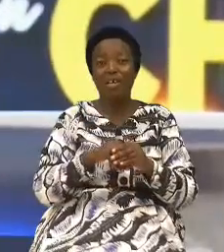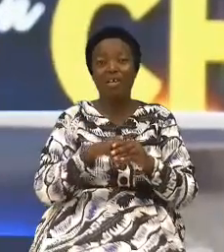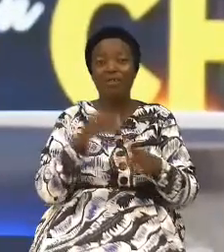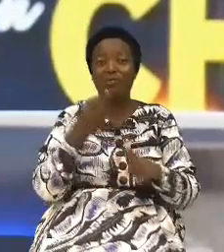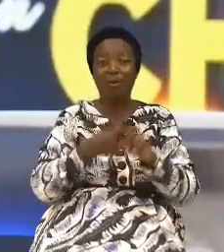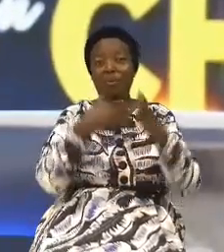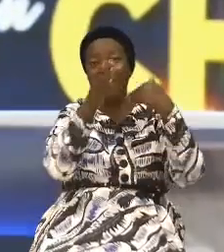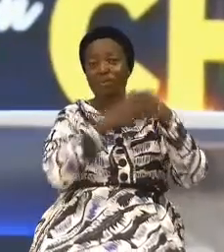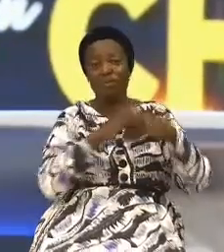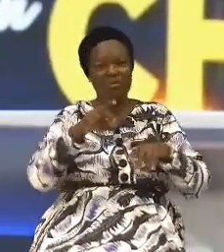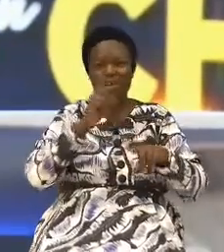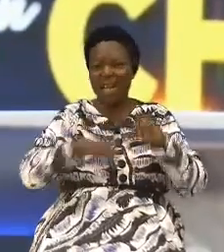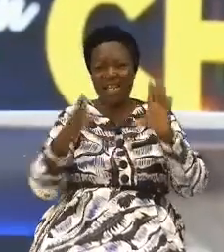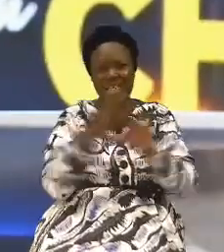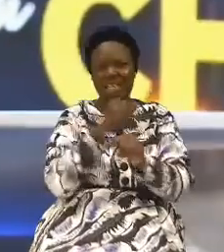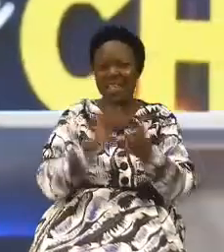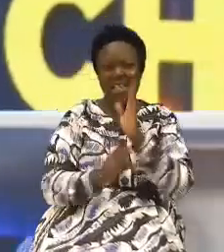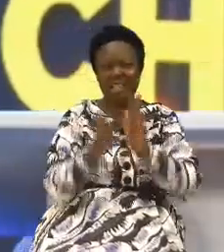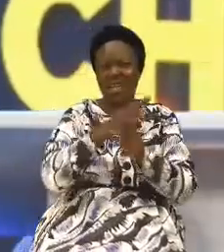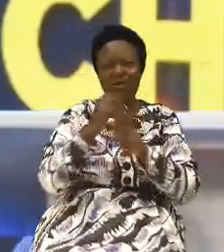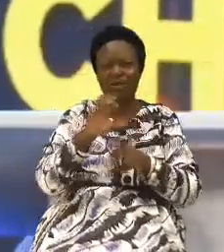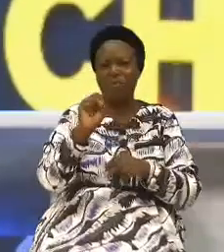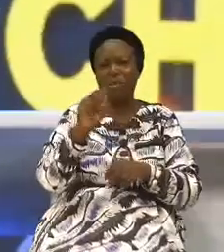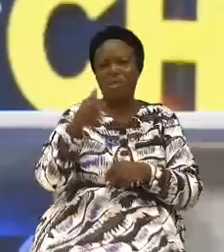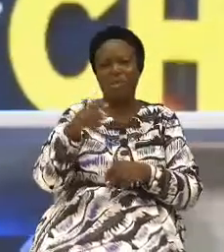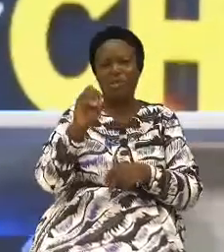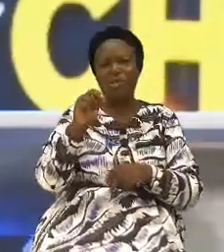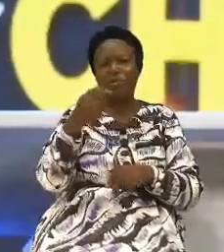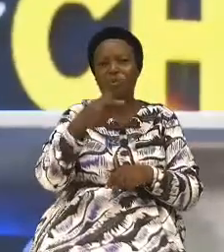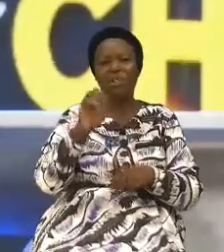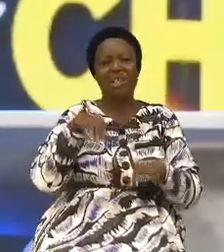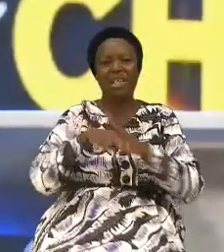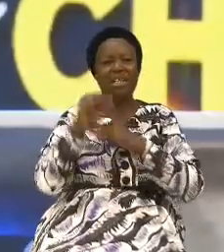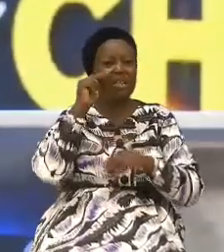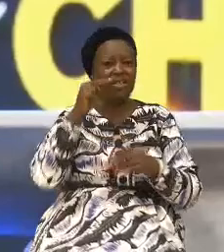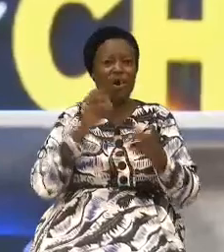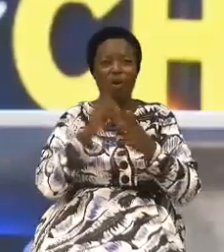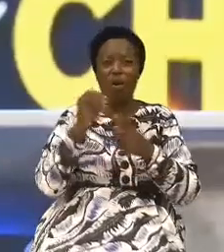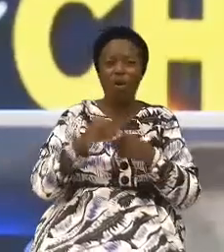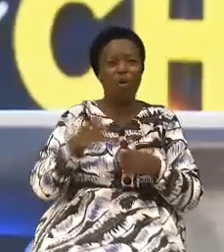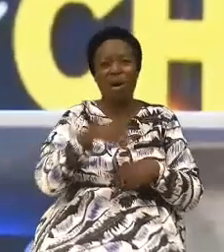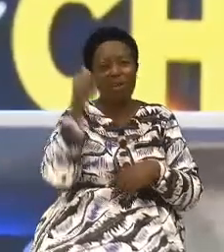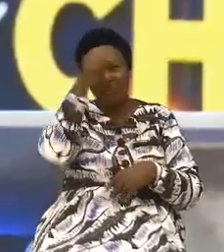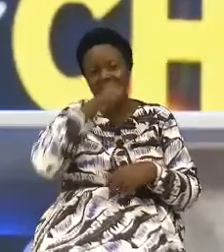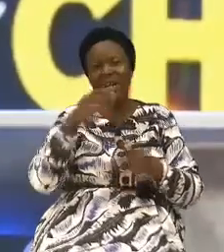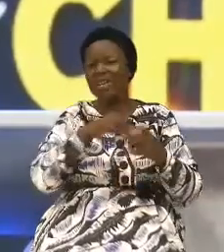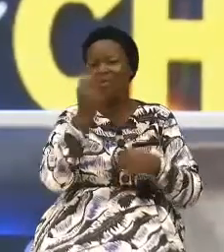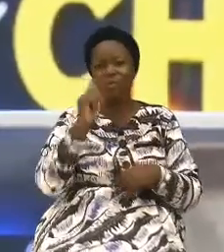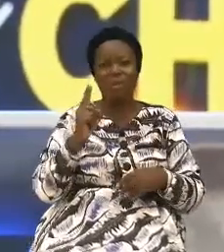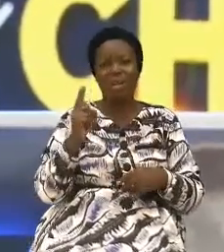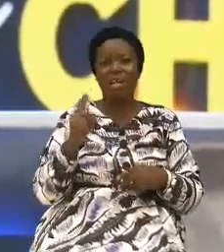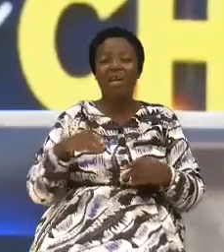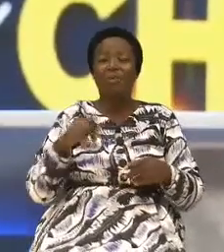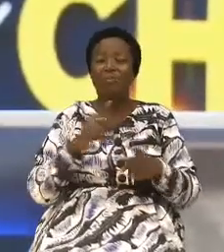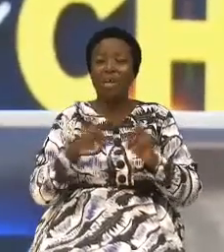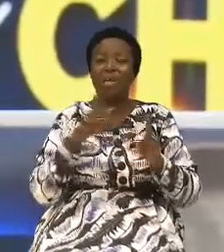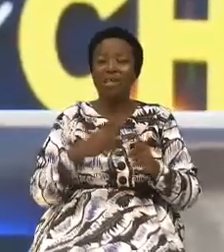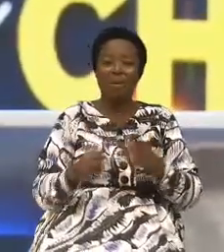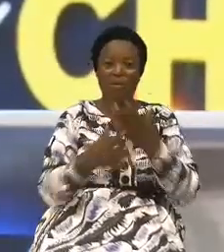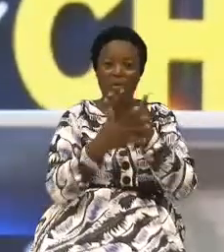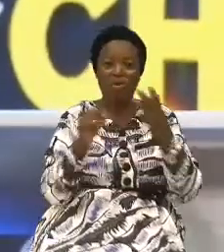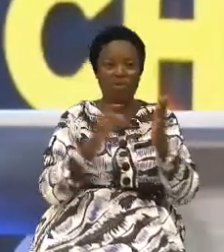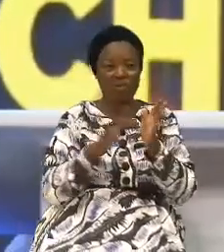in America. It's coming from heaven, and the blood of Jesus will cleanse you and wash you from all